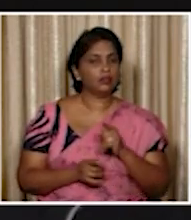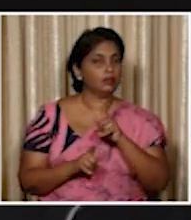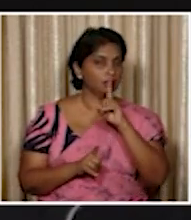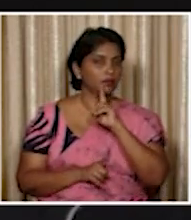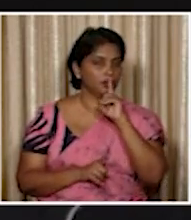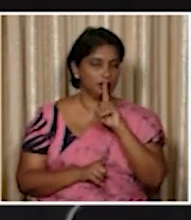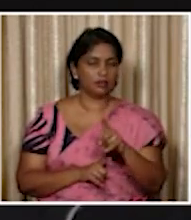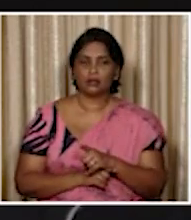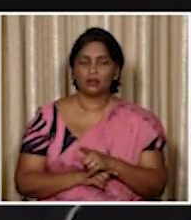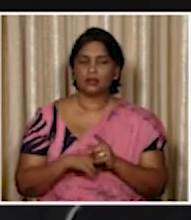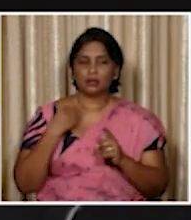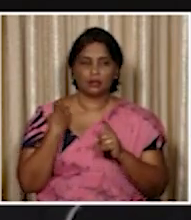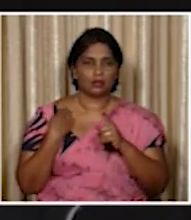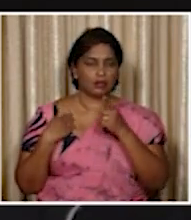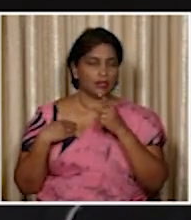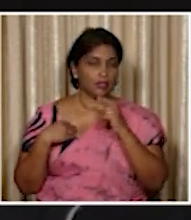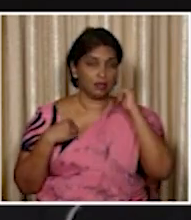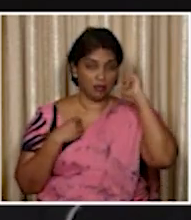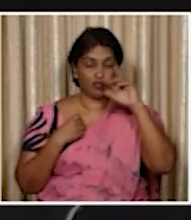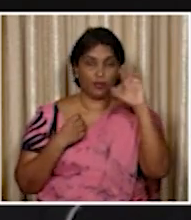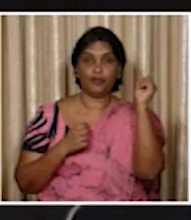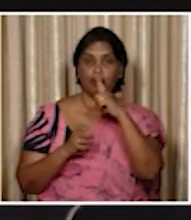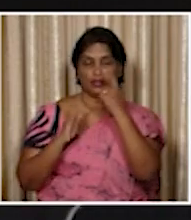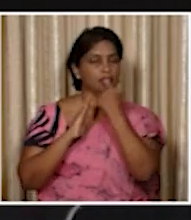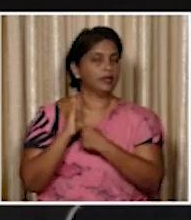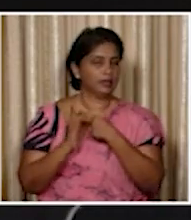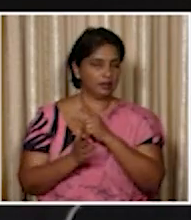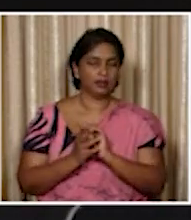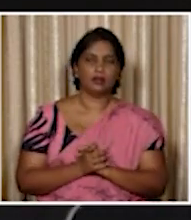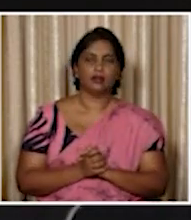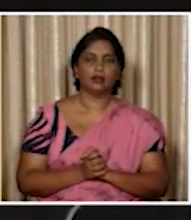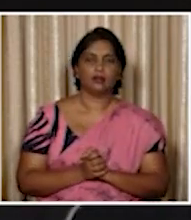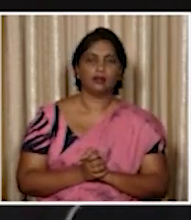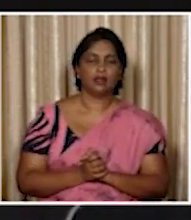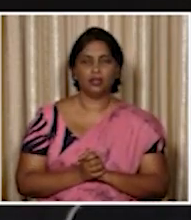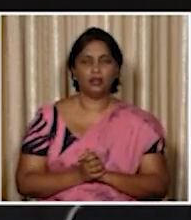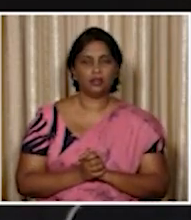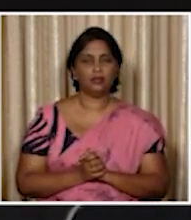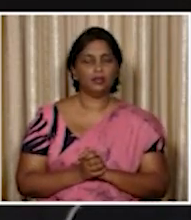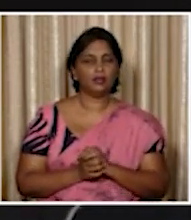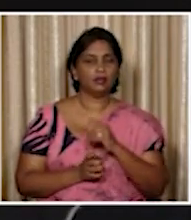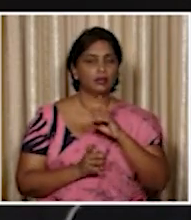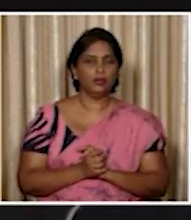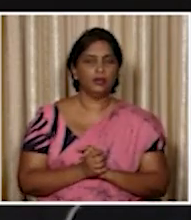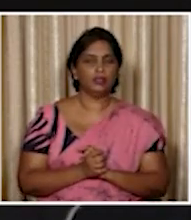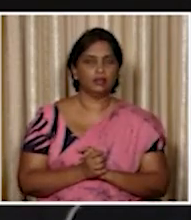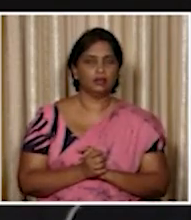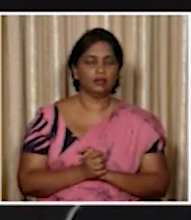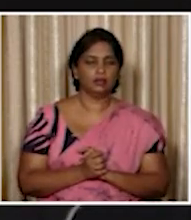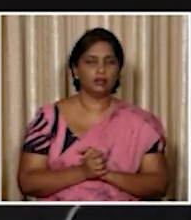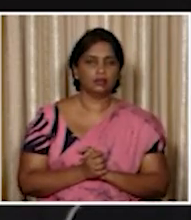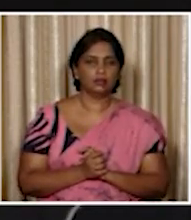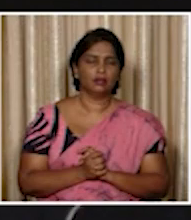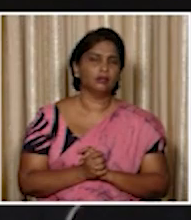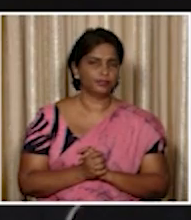I in England. This is a famous episode where King Charles I decided to enter